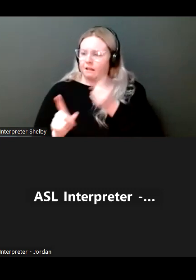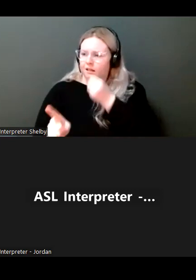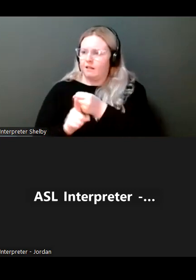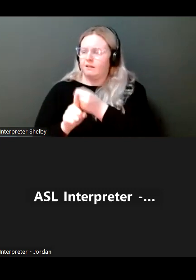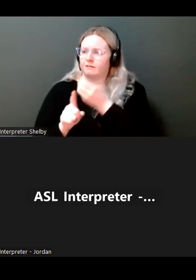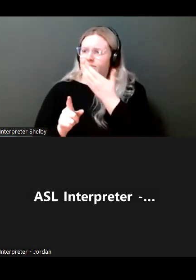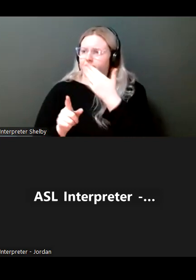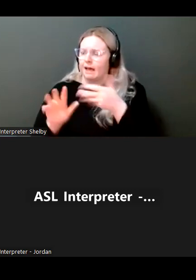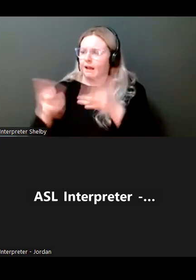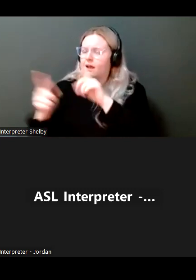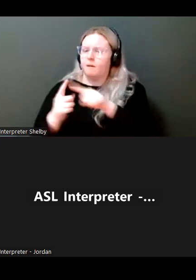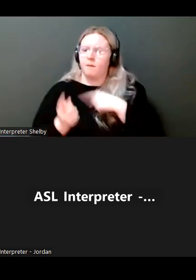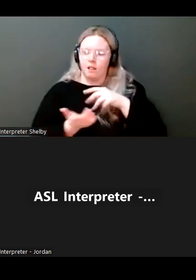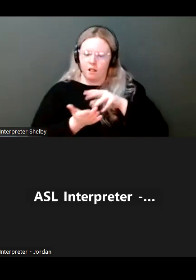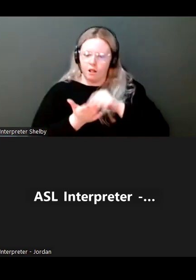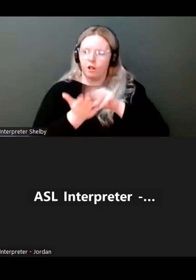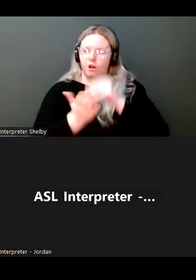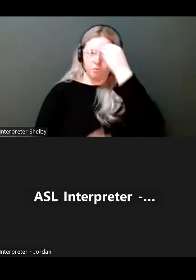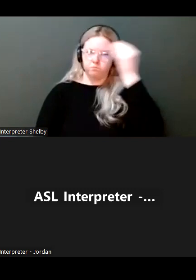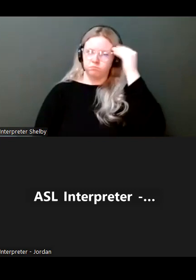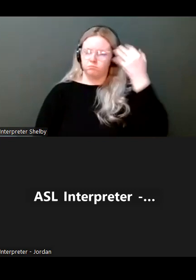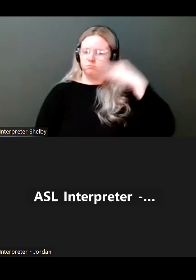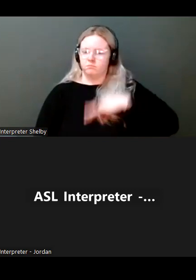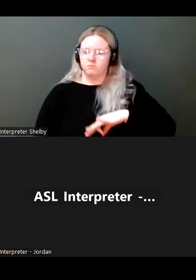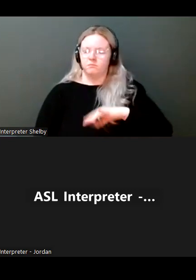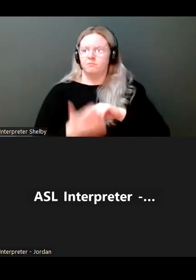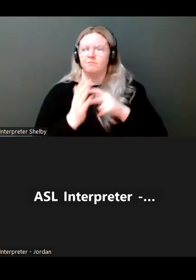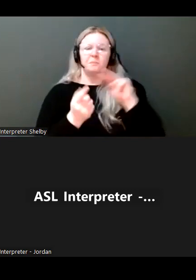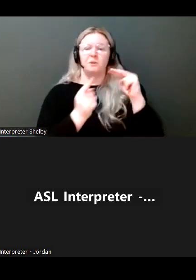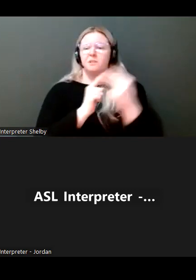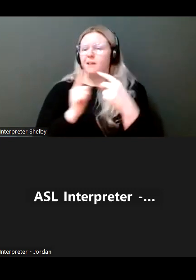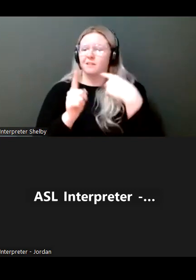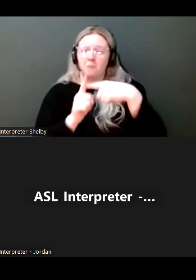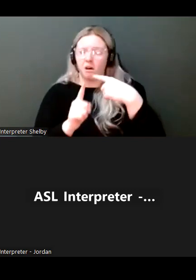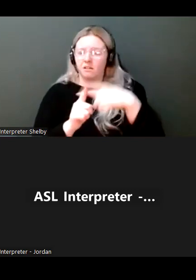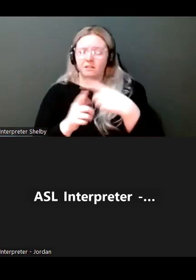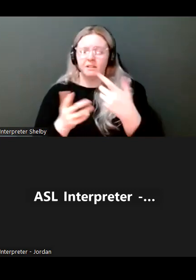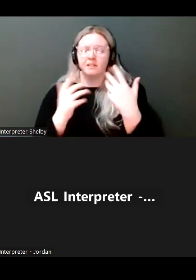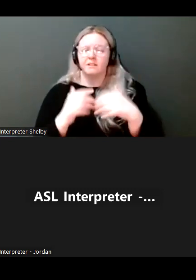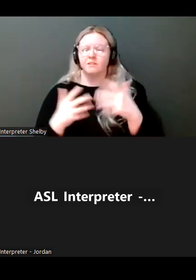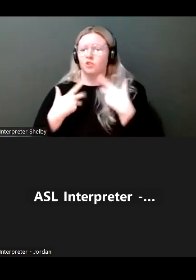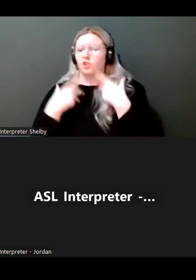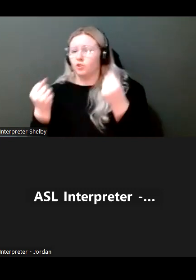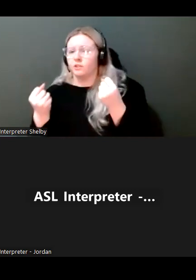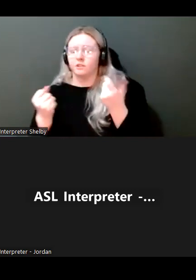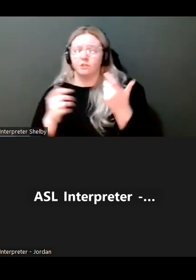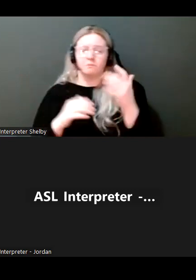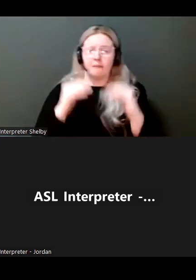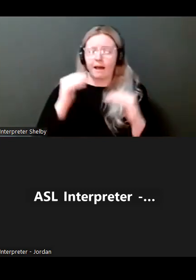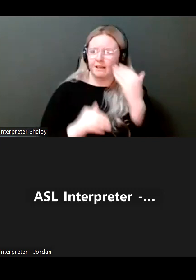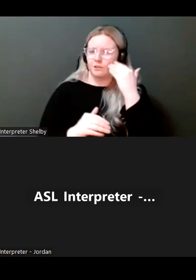experiences, an optimistic or positive outlook on life generally, having courage, balance. So often we hear about